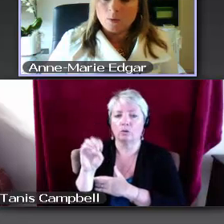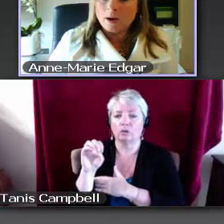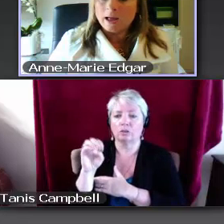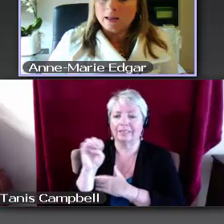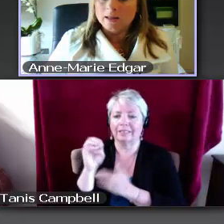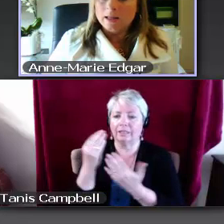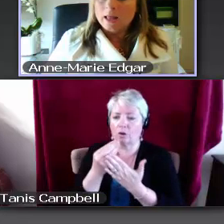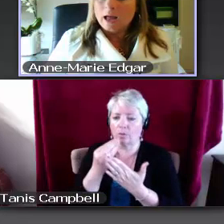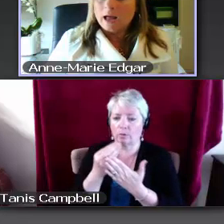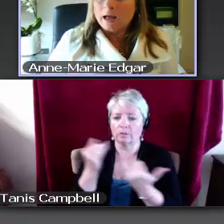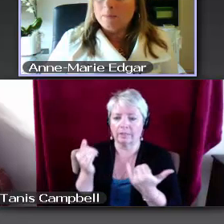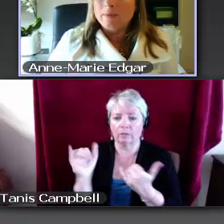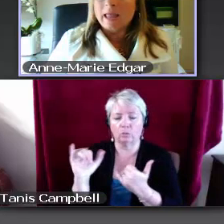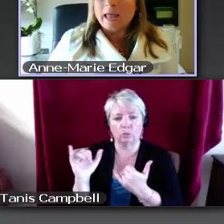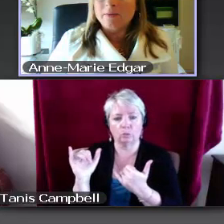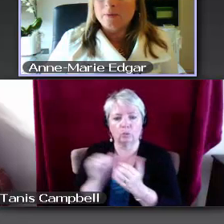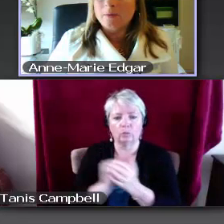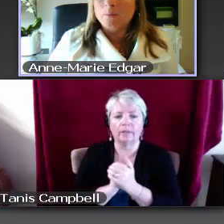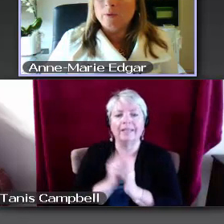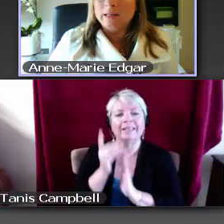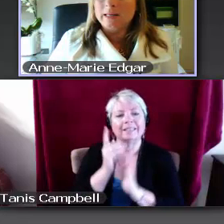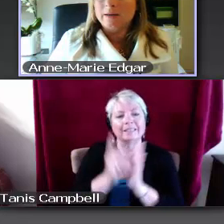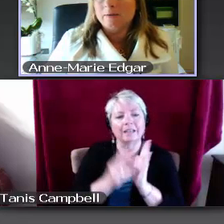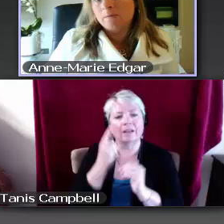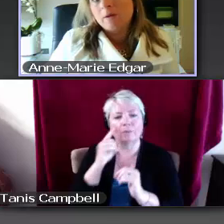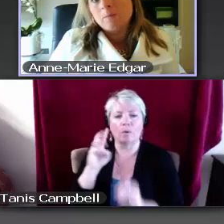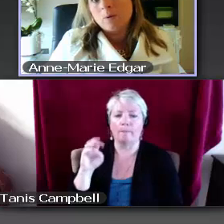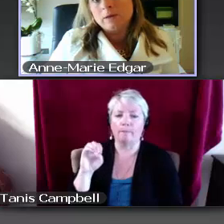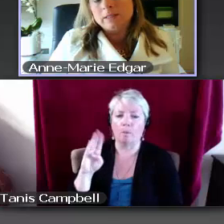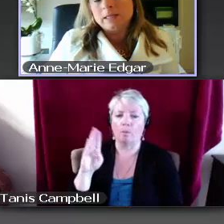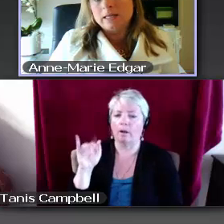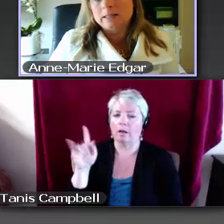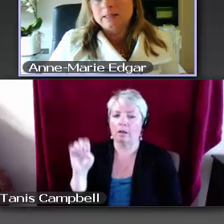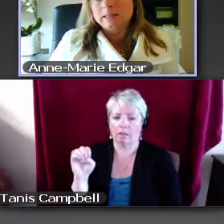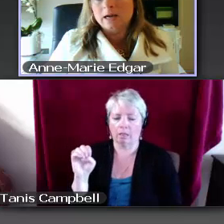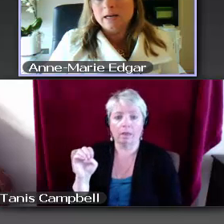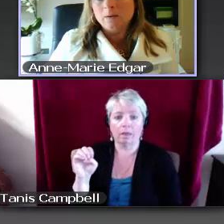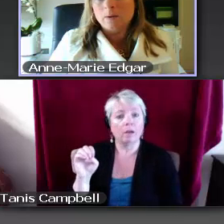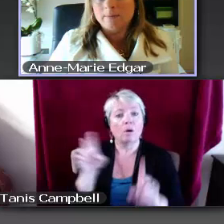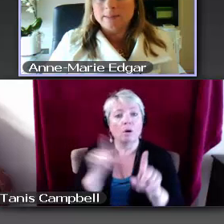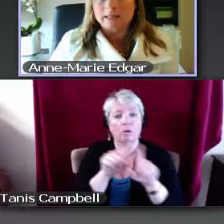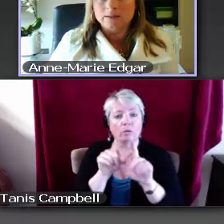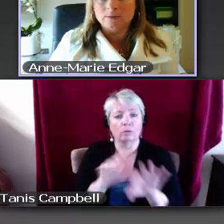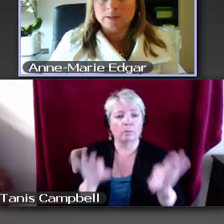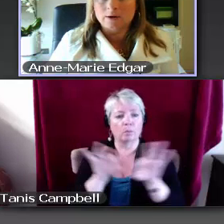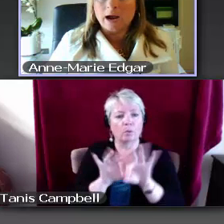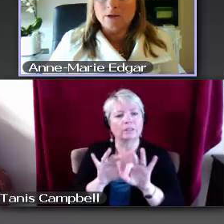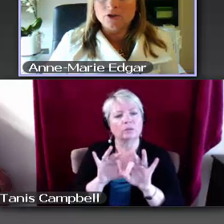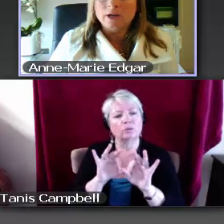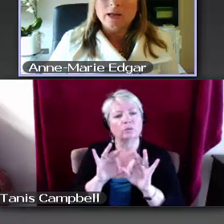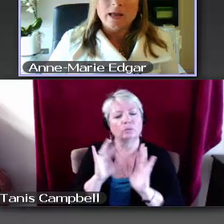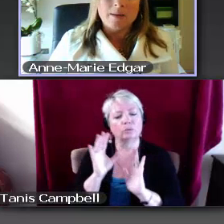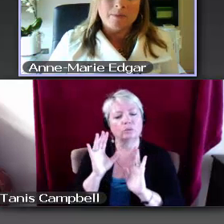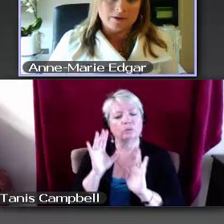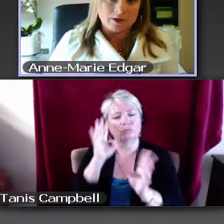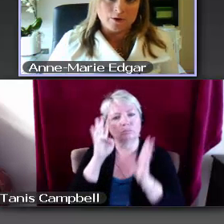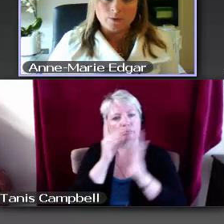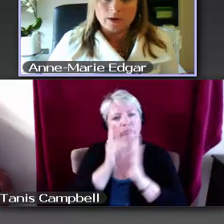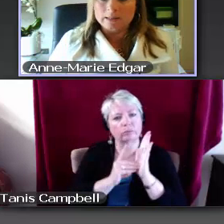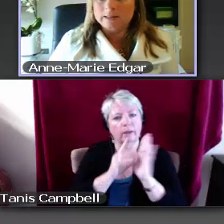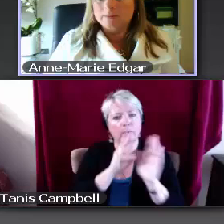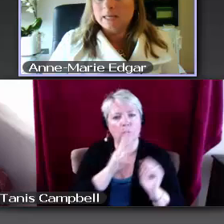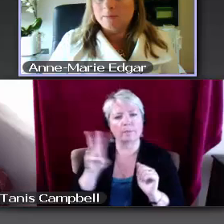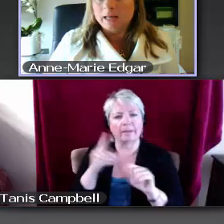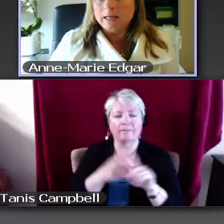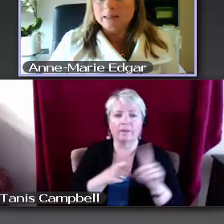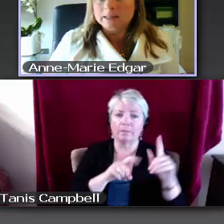designing for mobile, and really important is designing websites from scratch and building your